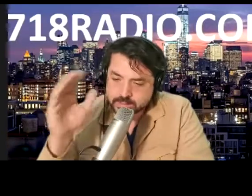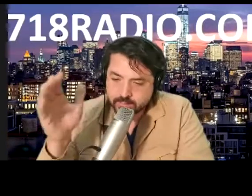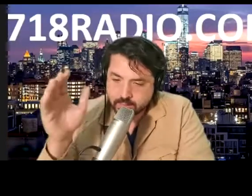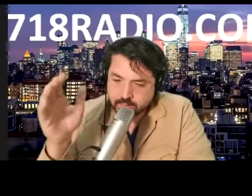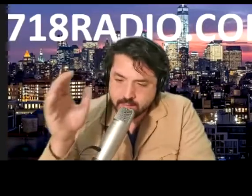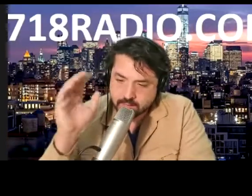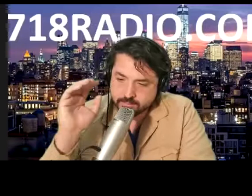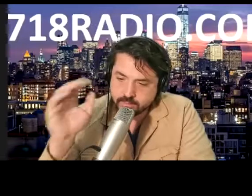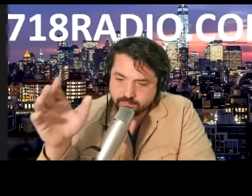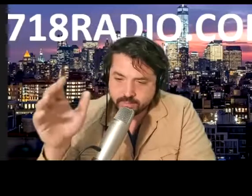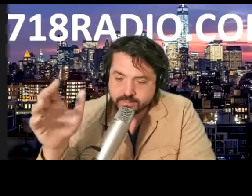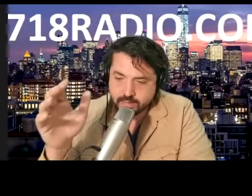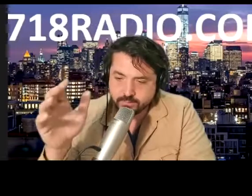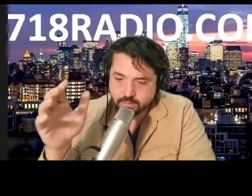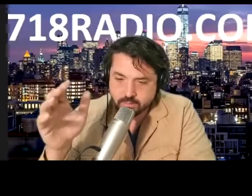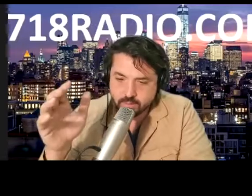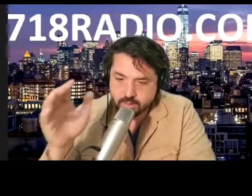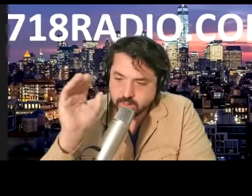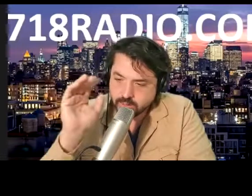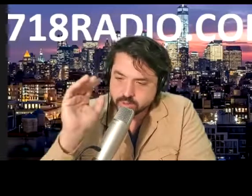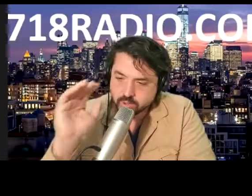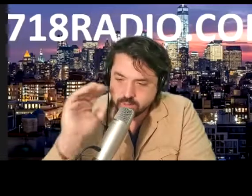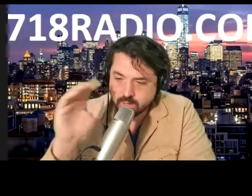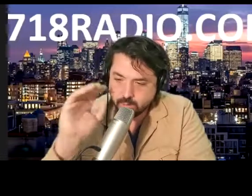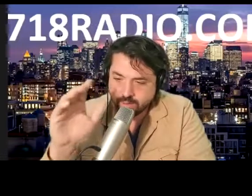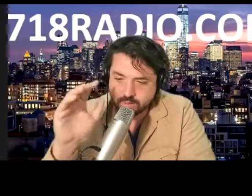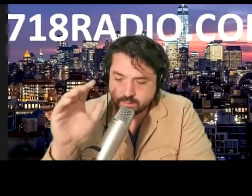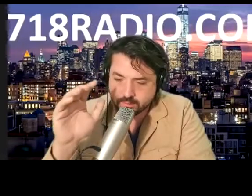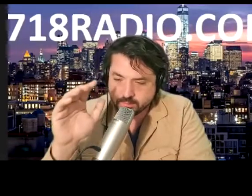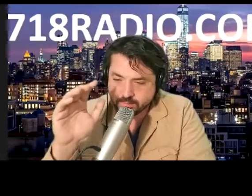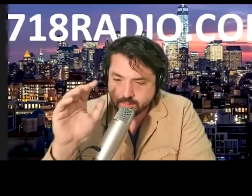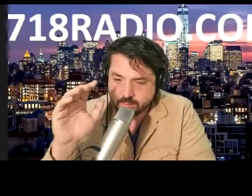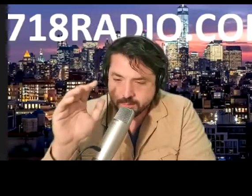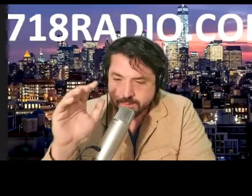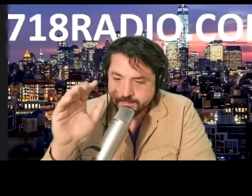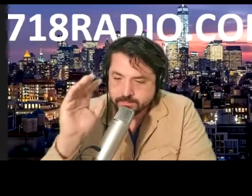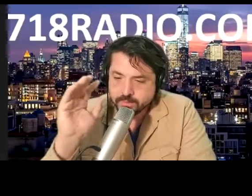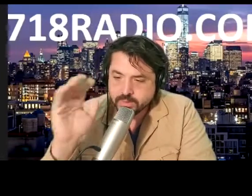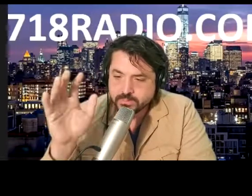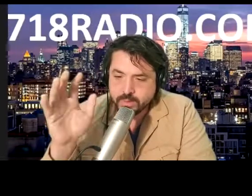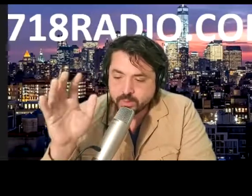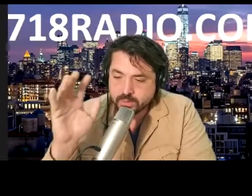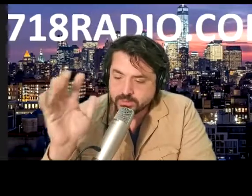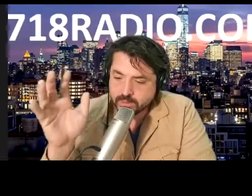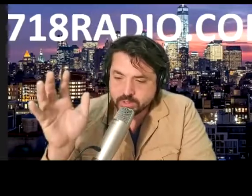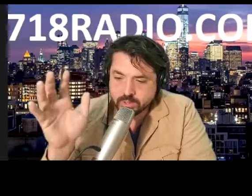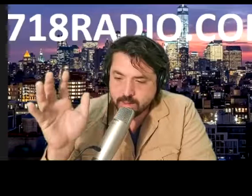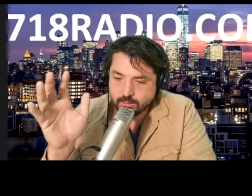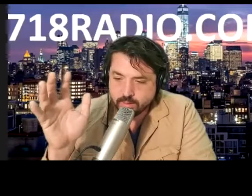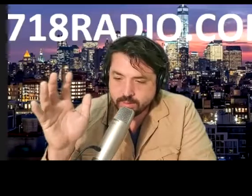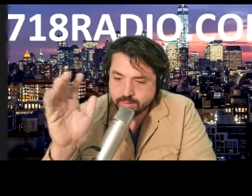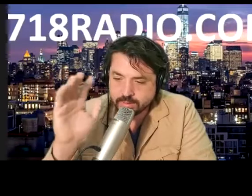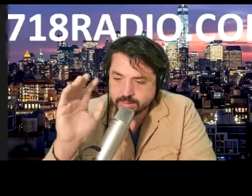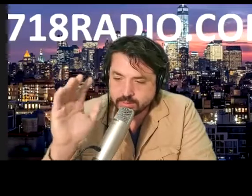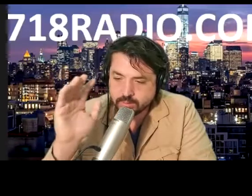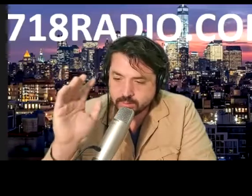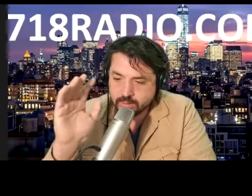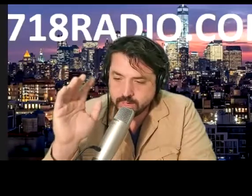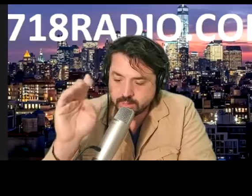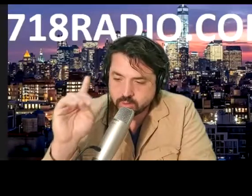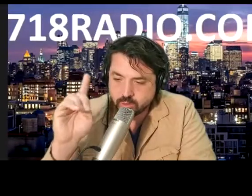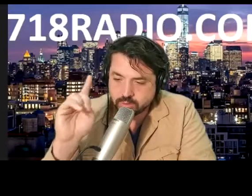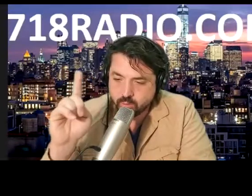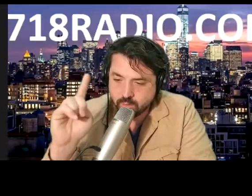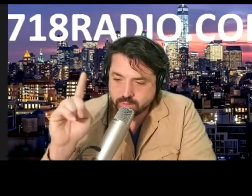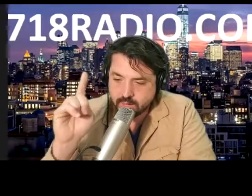at 7 o'clock I'm going to FaceTime you and I'm going to show you how pathetic this is. These people, especially in my building, that literally